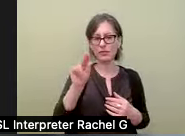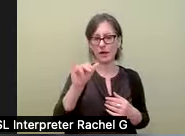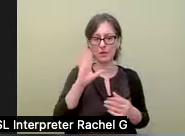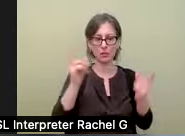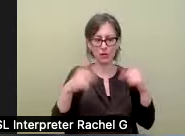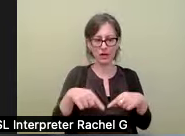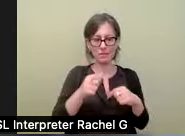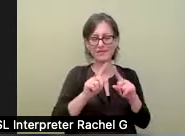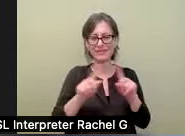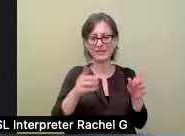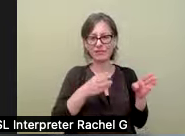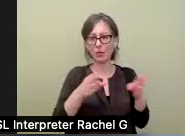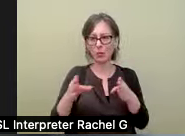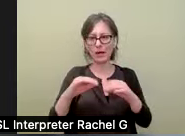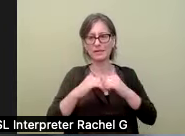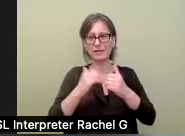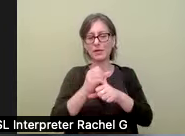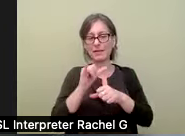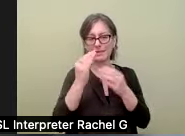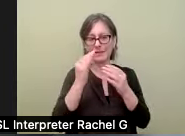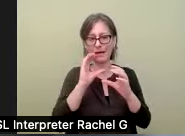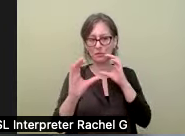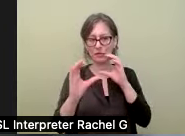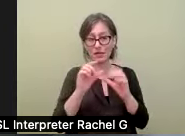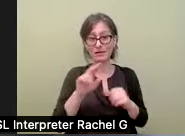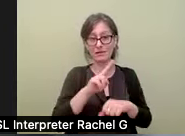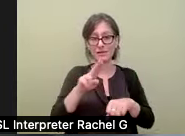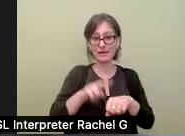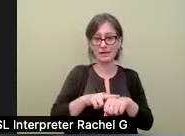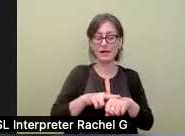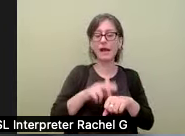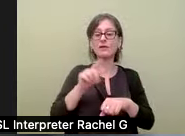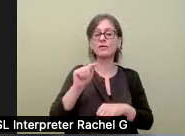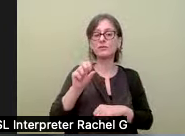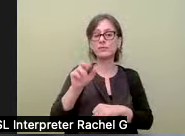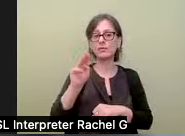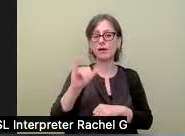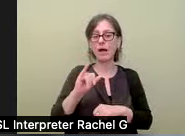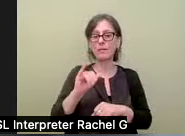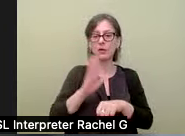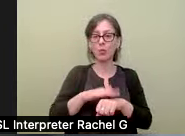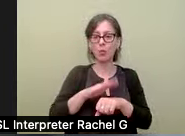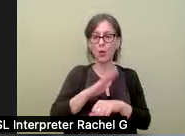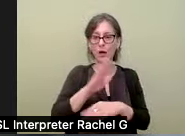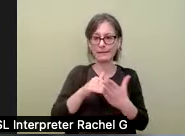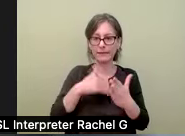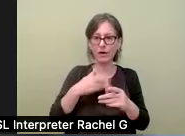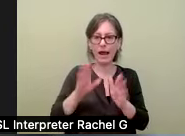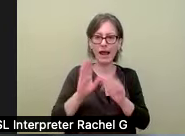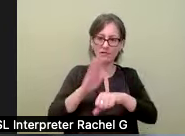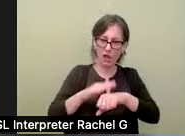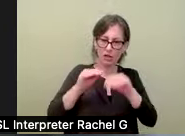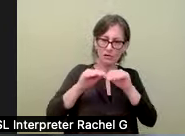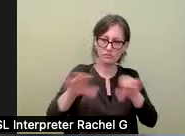different ways that you can get that communication. So the National Tsunami Warning Center does issue alerts. Those alerts do go out